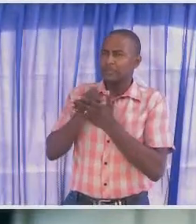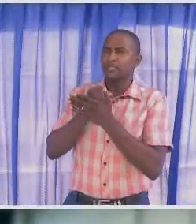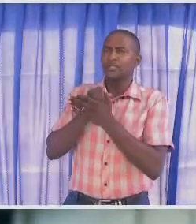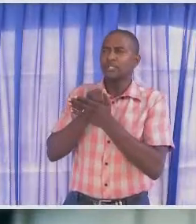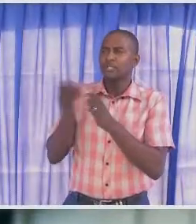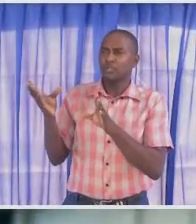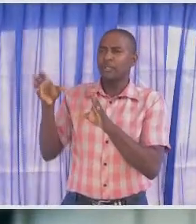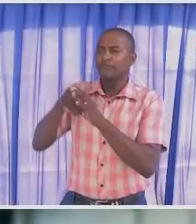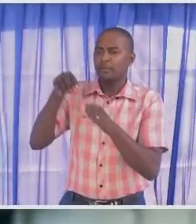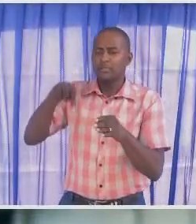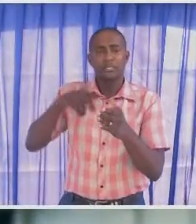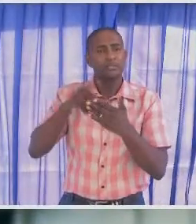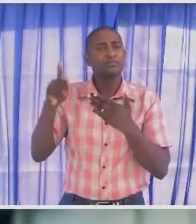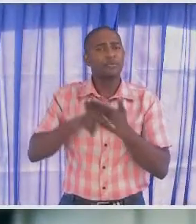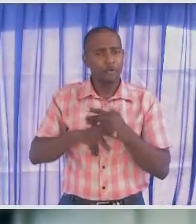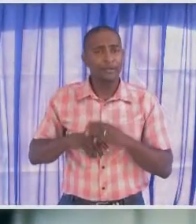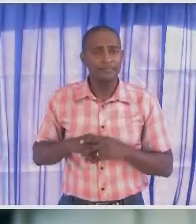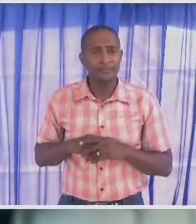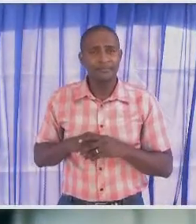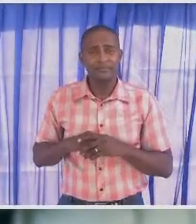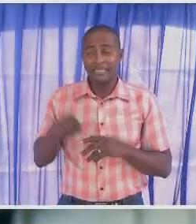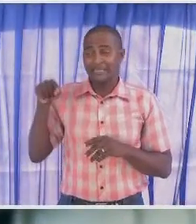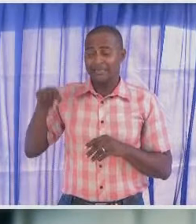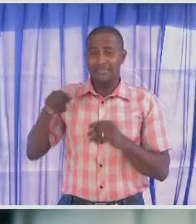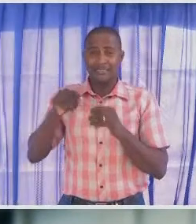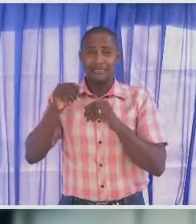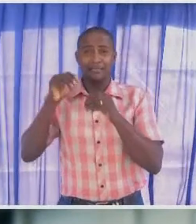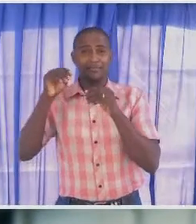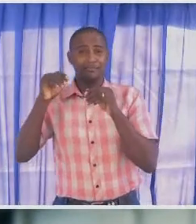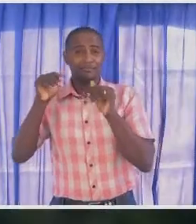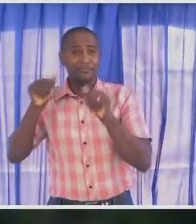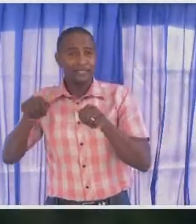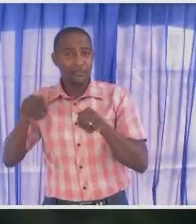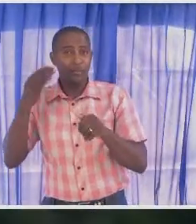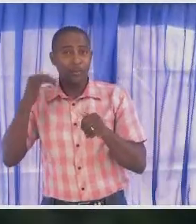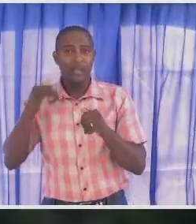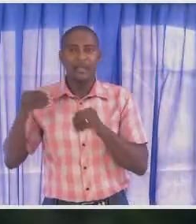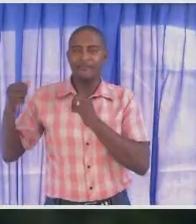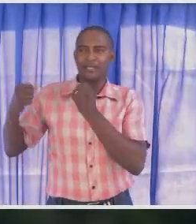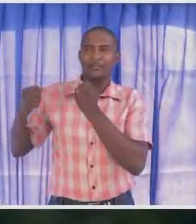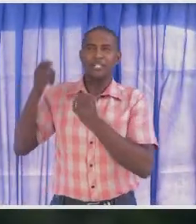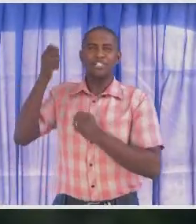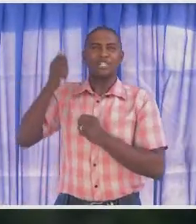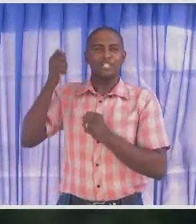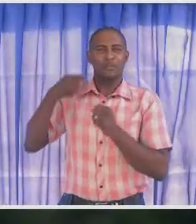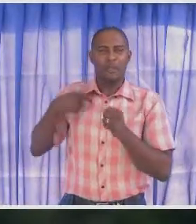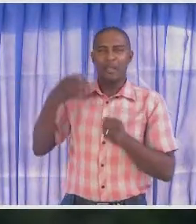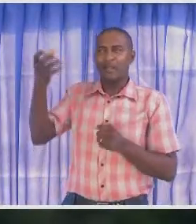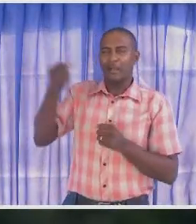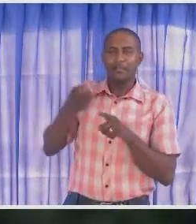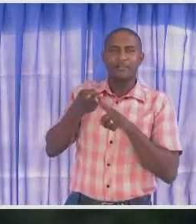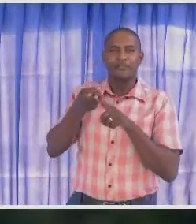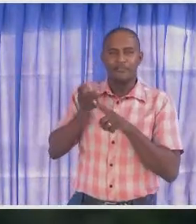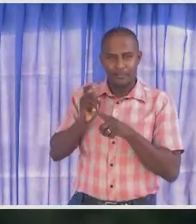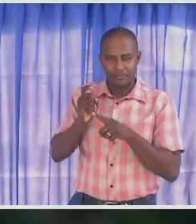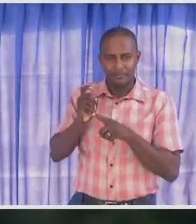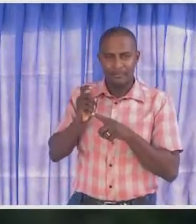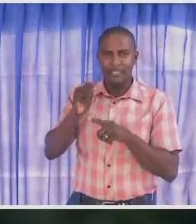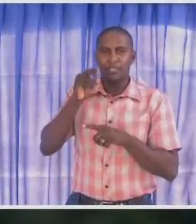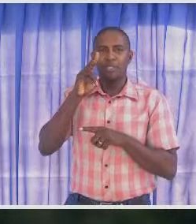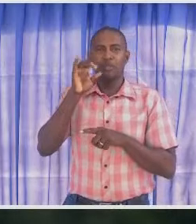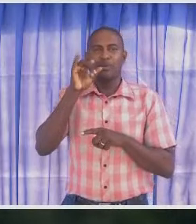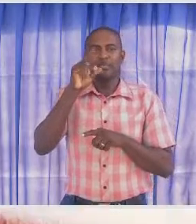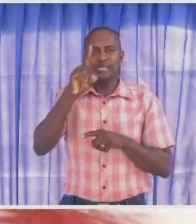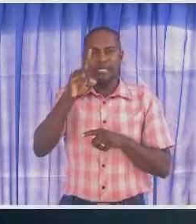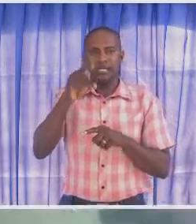to be a part of this program. This is possible because of a scholarship that I've gotten from the USAID and through the Advanced